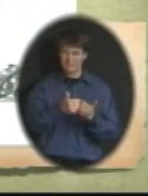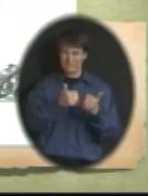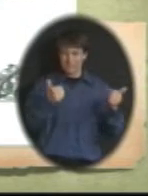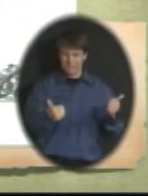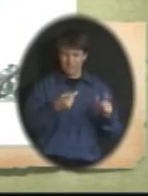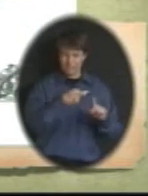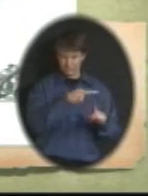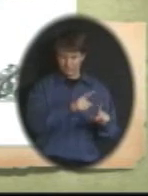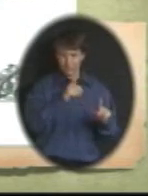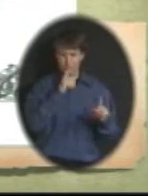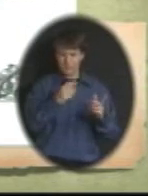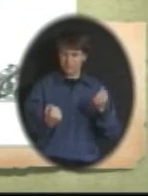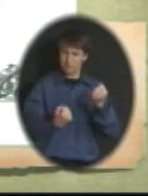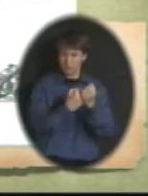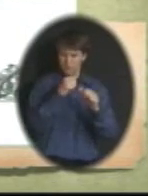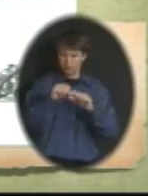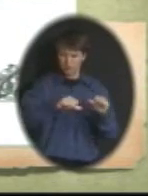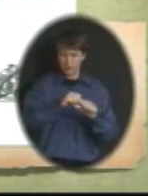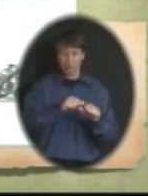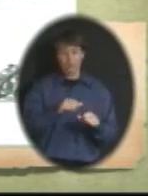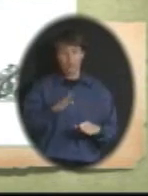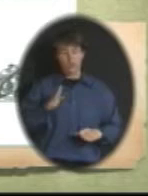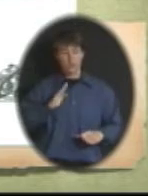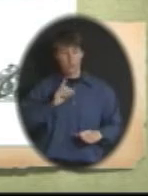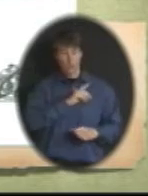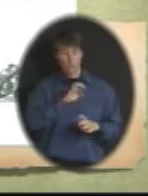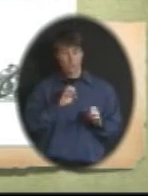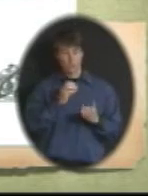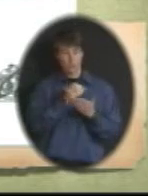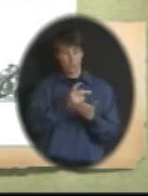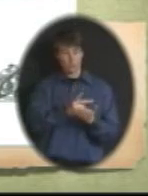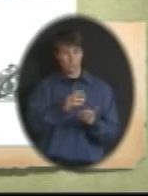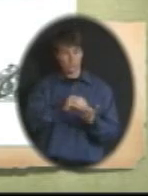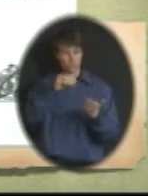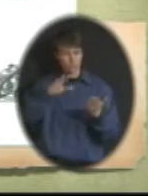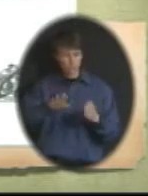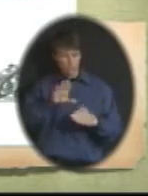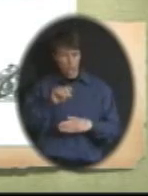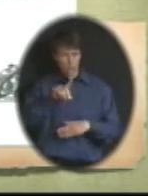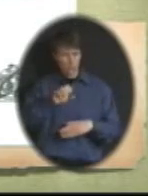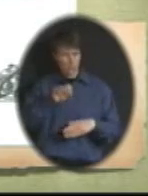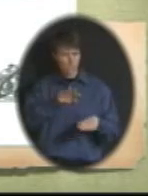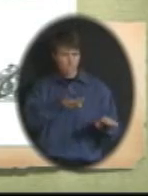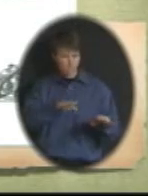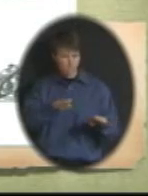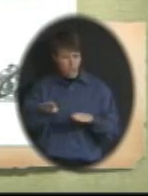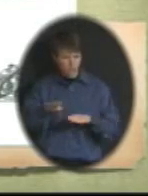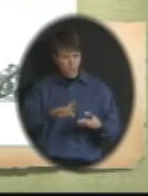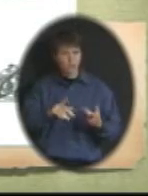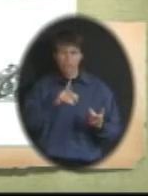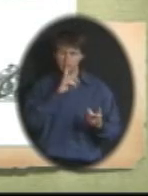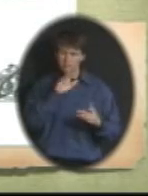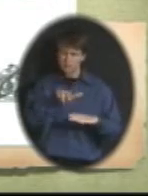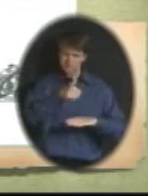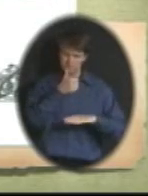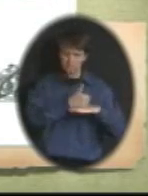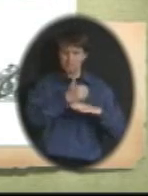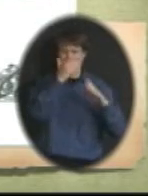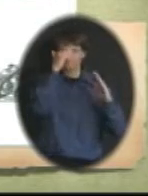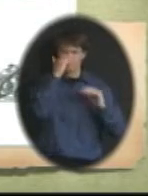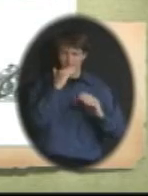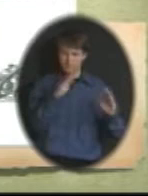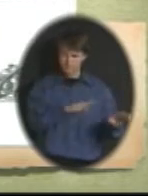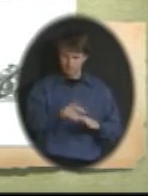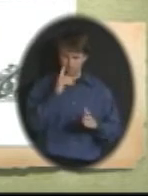certainly supportive of each other. Board-approved student code of conduct really lays the standards for behavior expected of